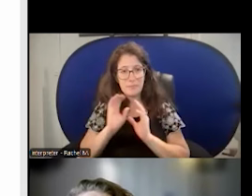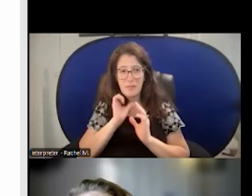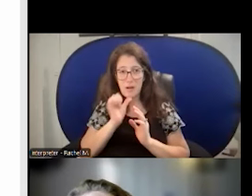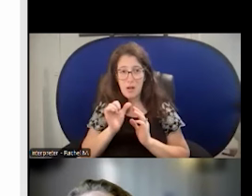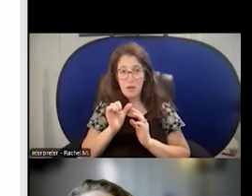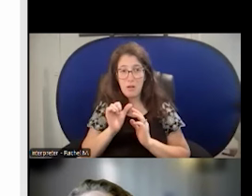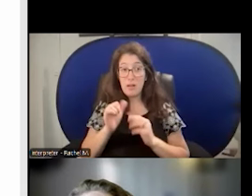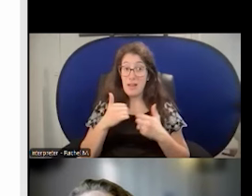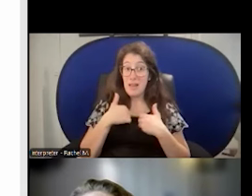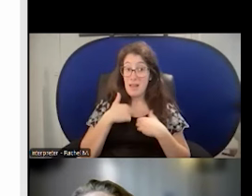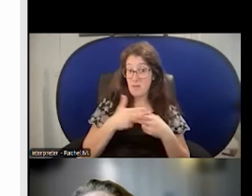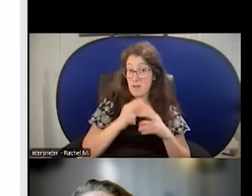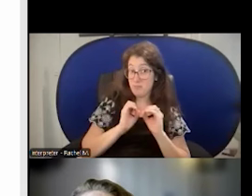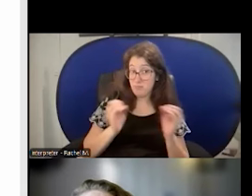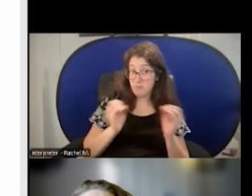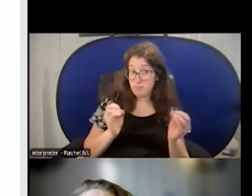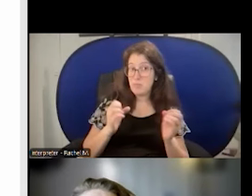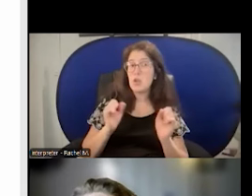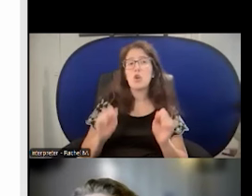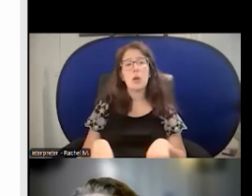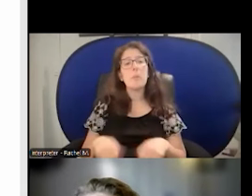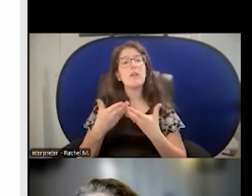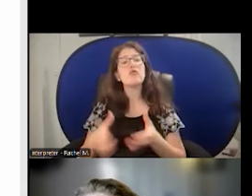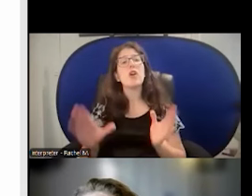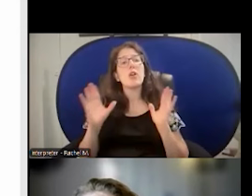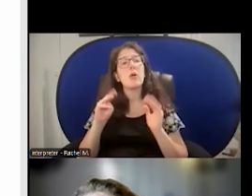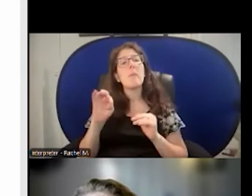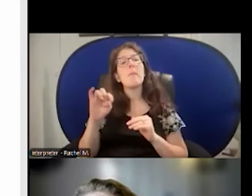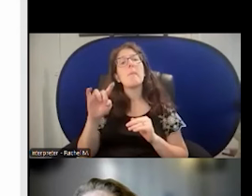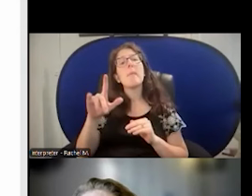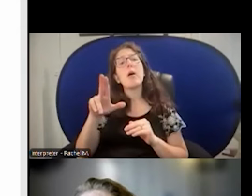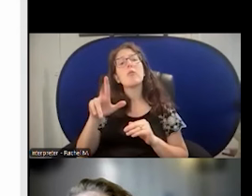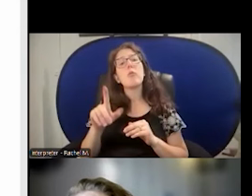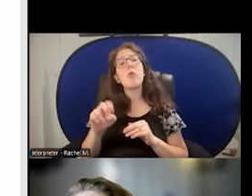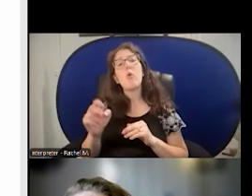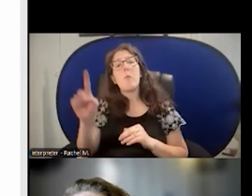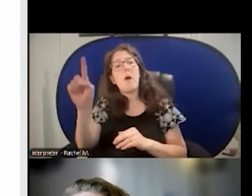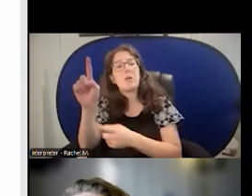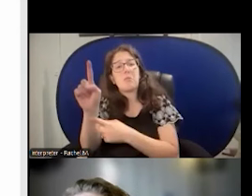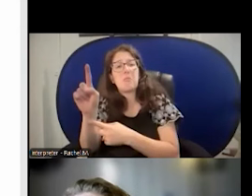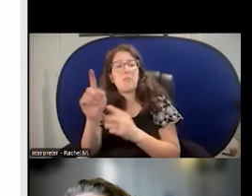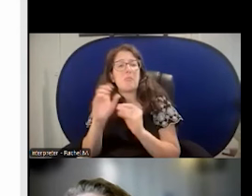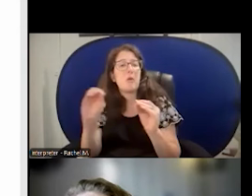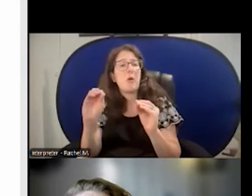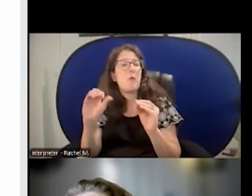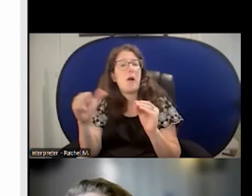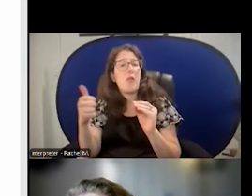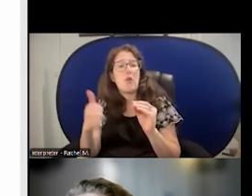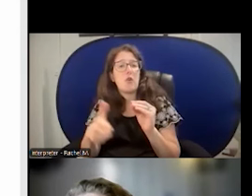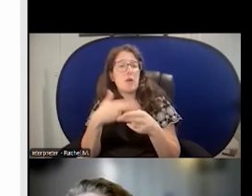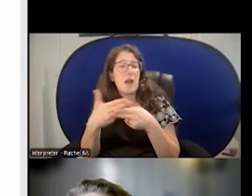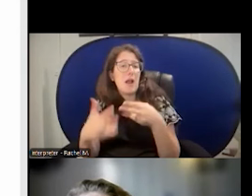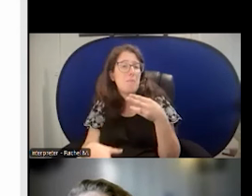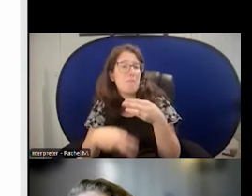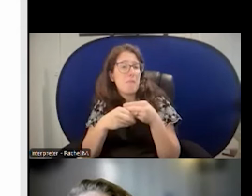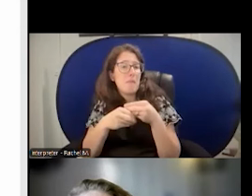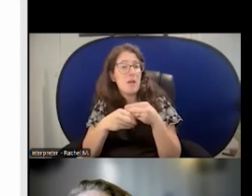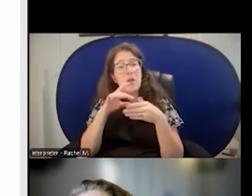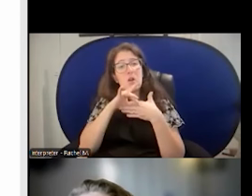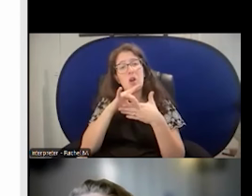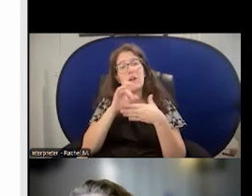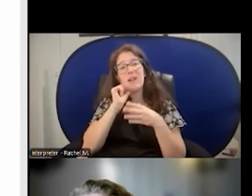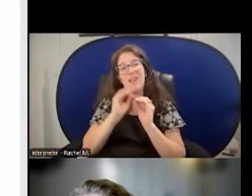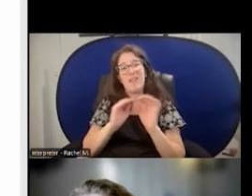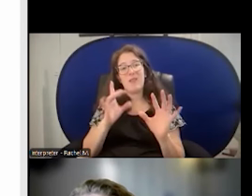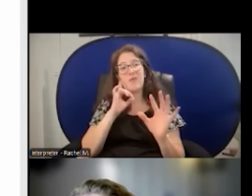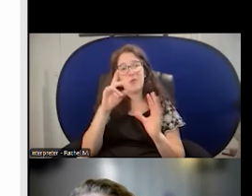be something as general as Module 1 with no other extra name. So the content is not apparent to the students and they don't know